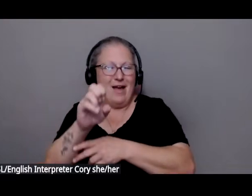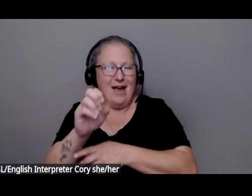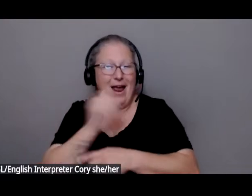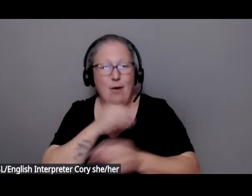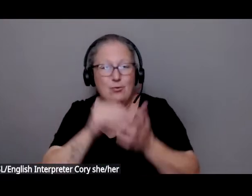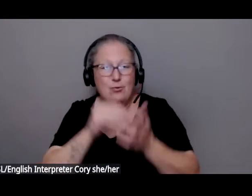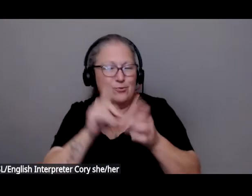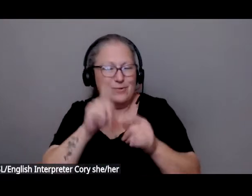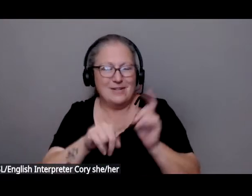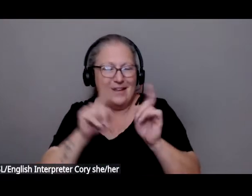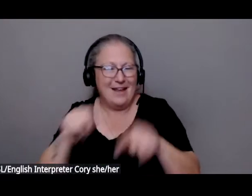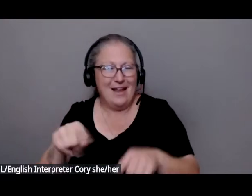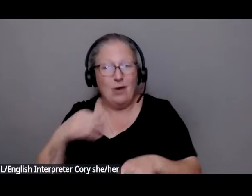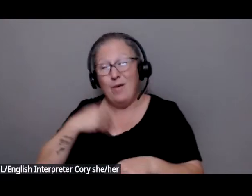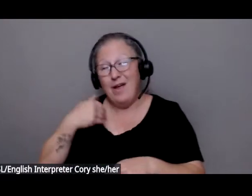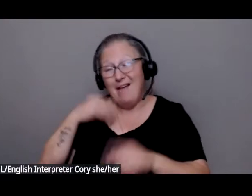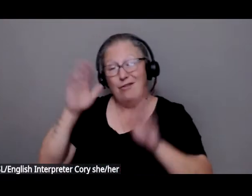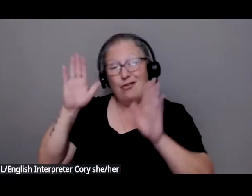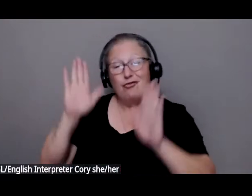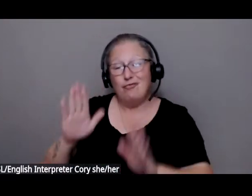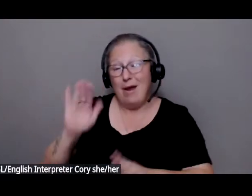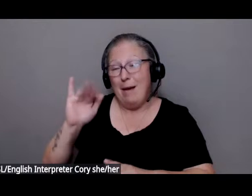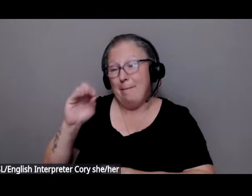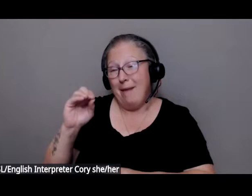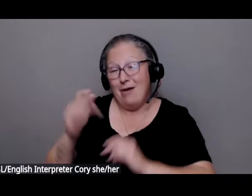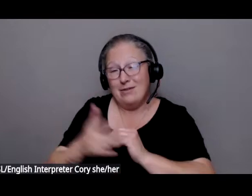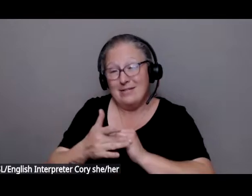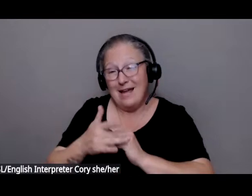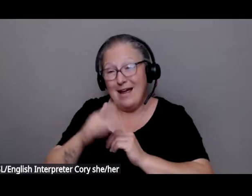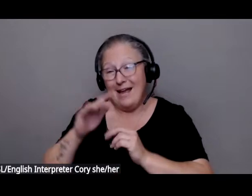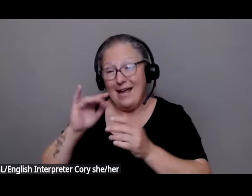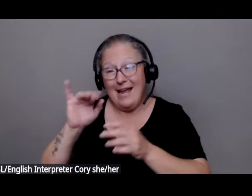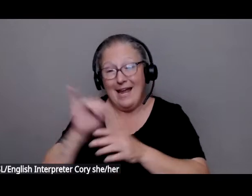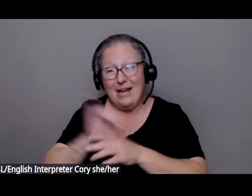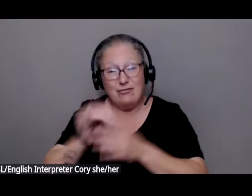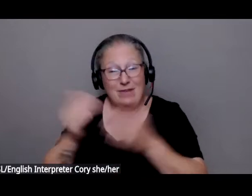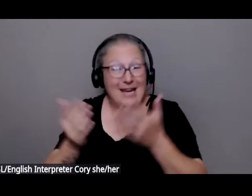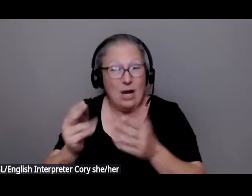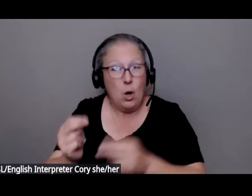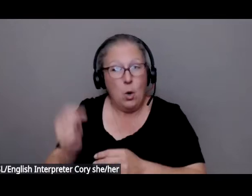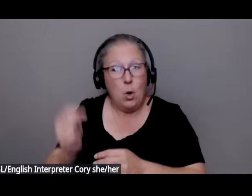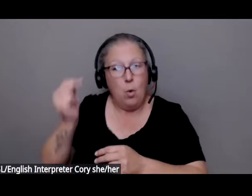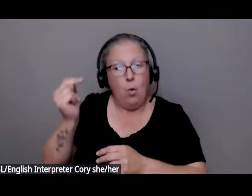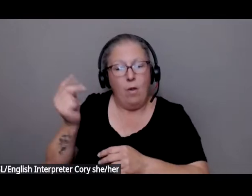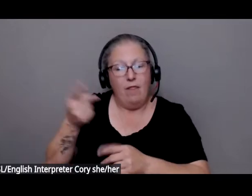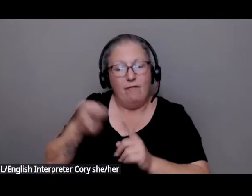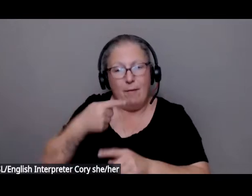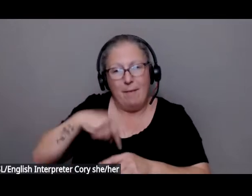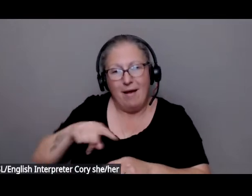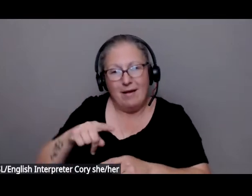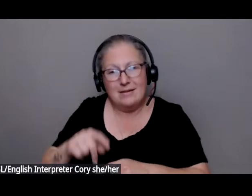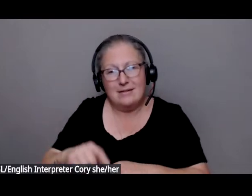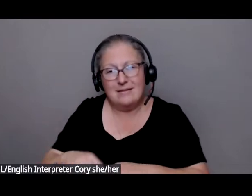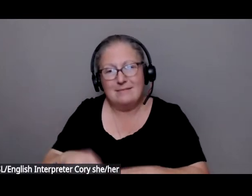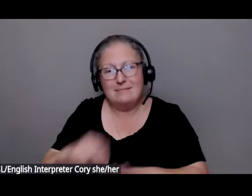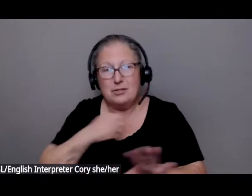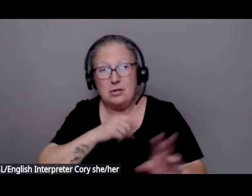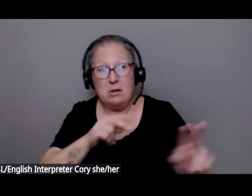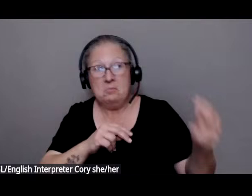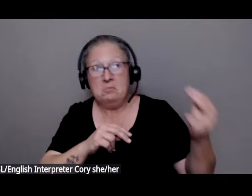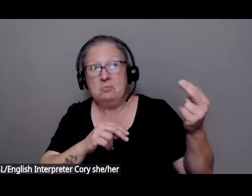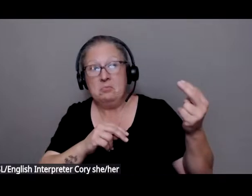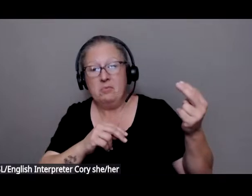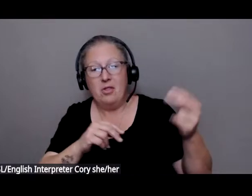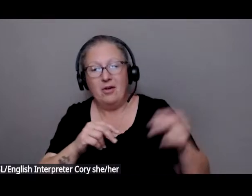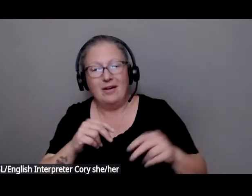and can we have a great biotech industry here, just north Yeah. of us, but sorry. And I we got have- the look. I got